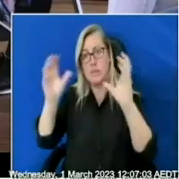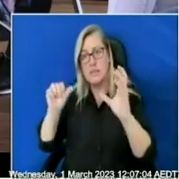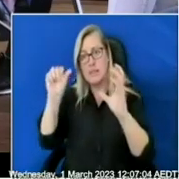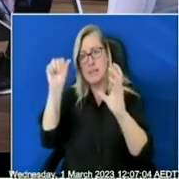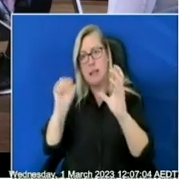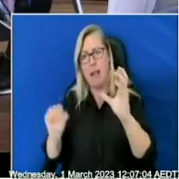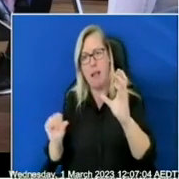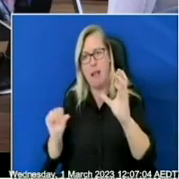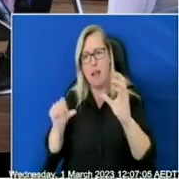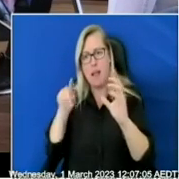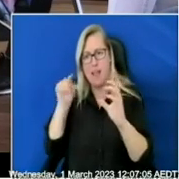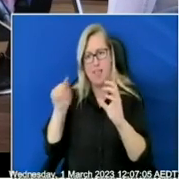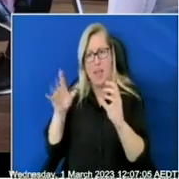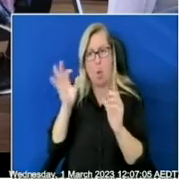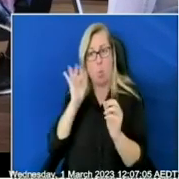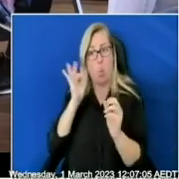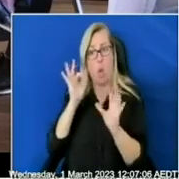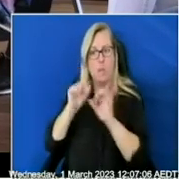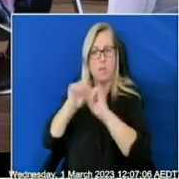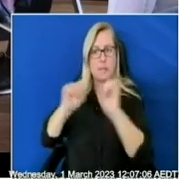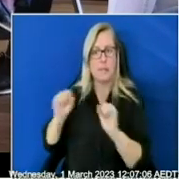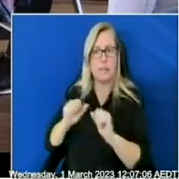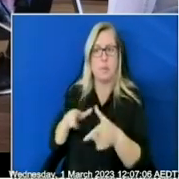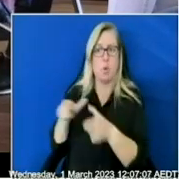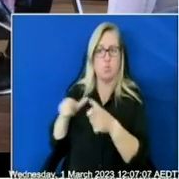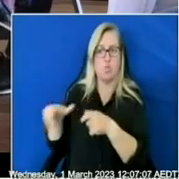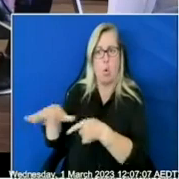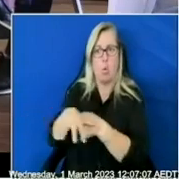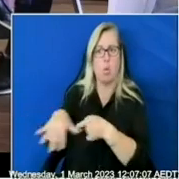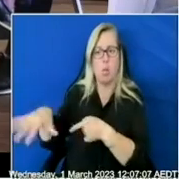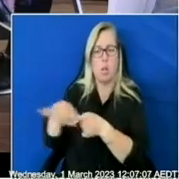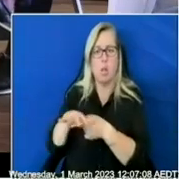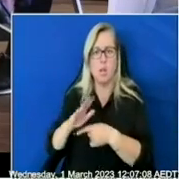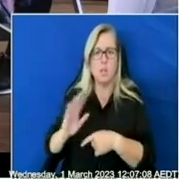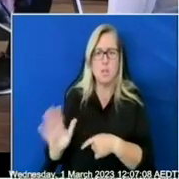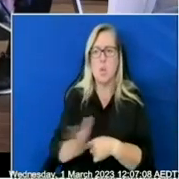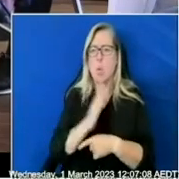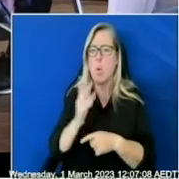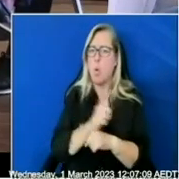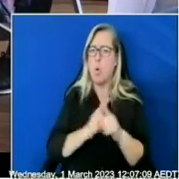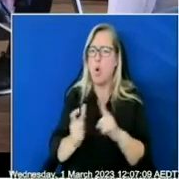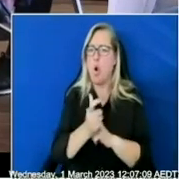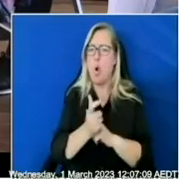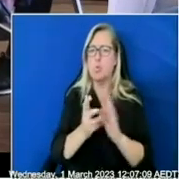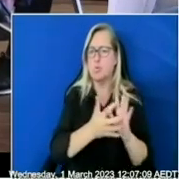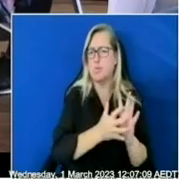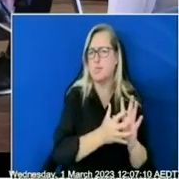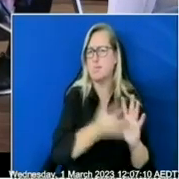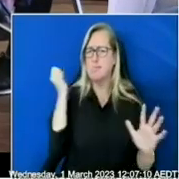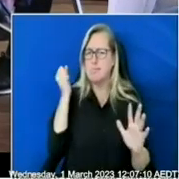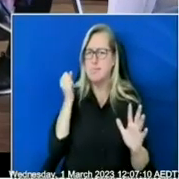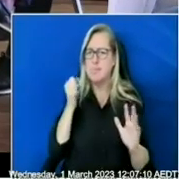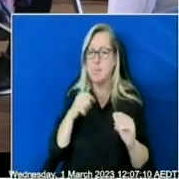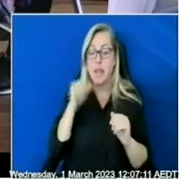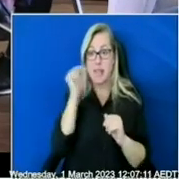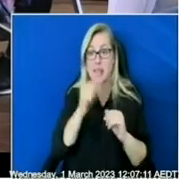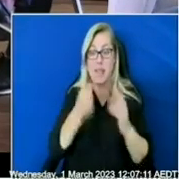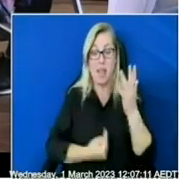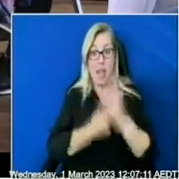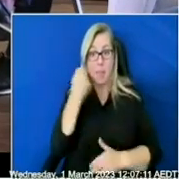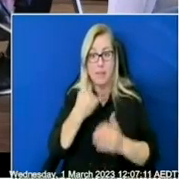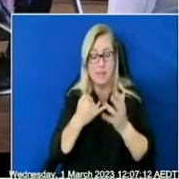that. Yeah. So all the cultural appropriation that's happening at a state level and national level with native title, we've got to